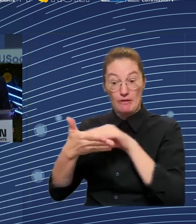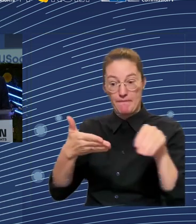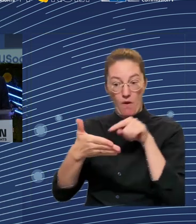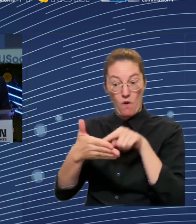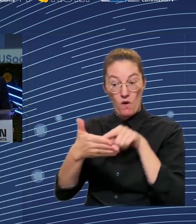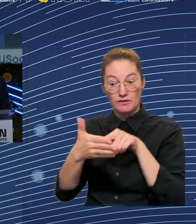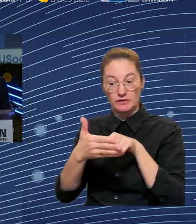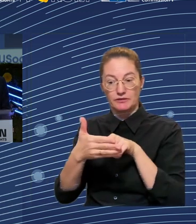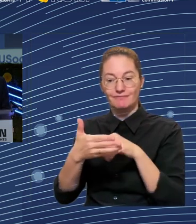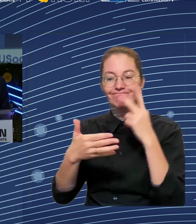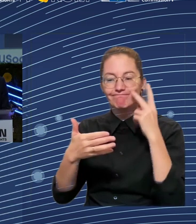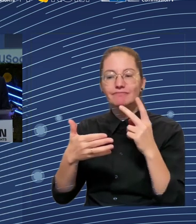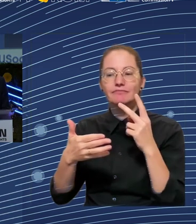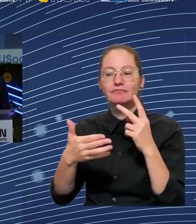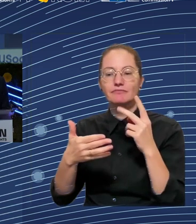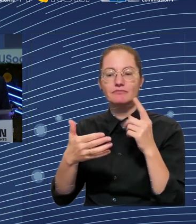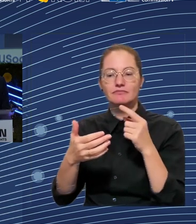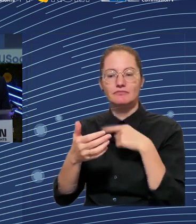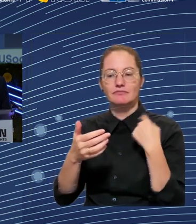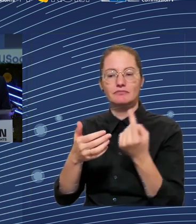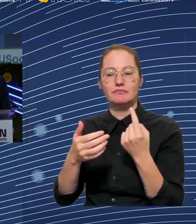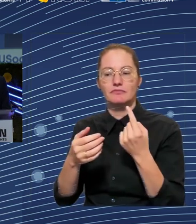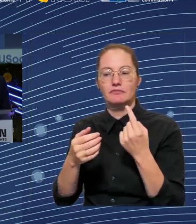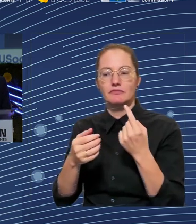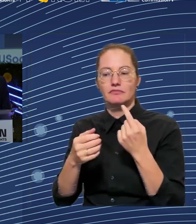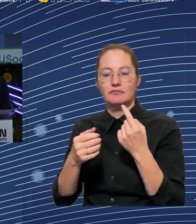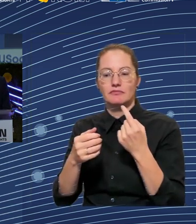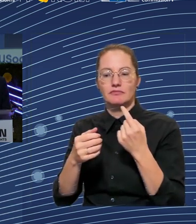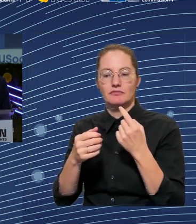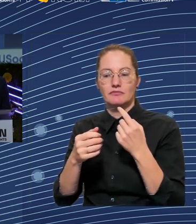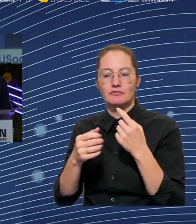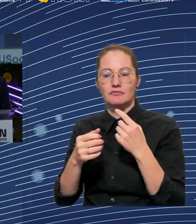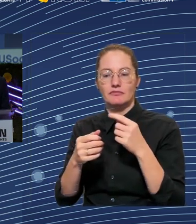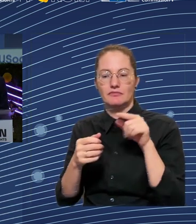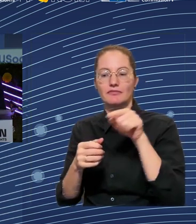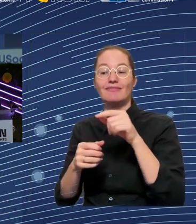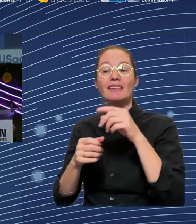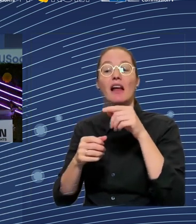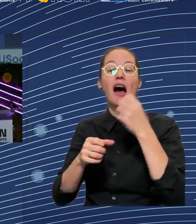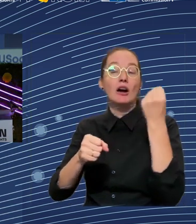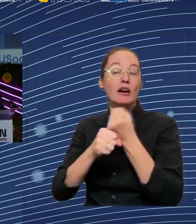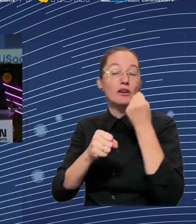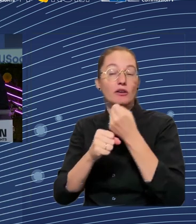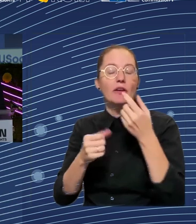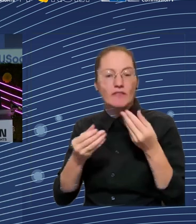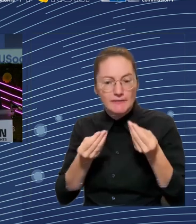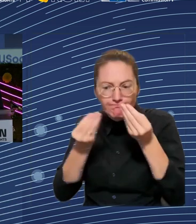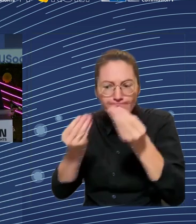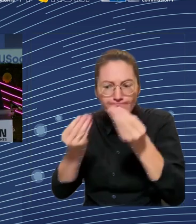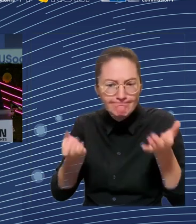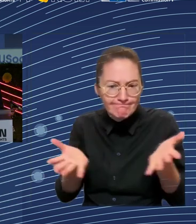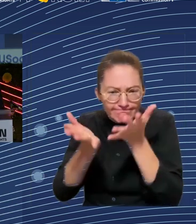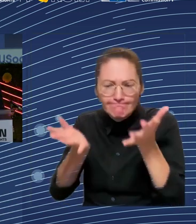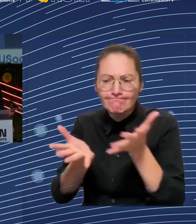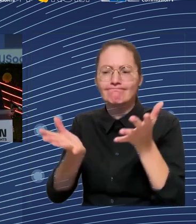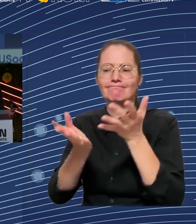that can carry out the given post to effectively mostly one gender. And this, the word